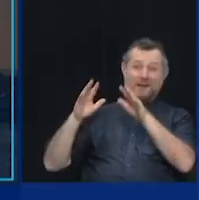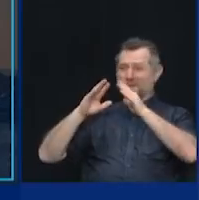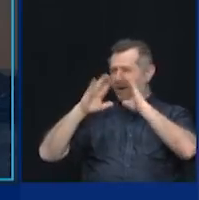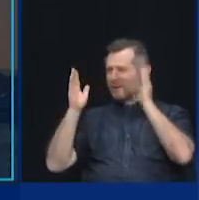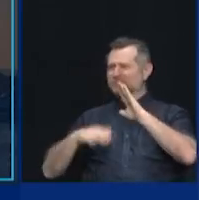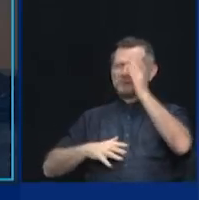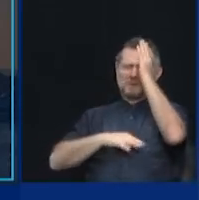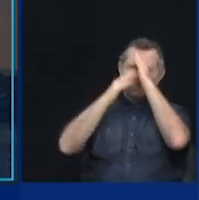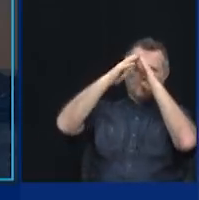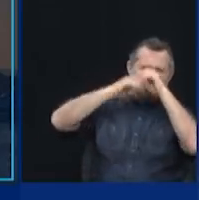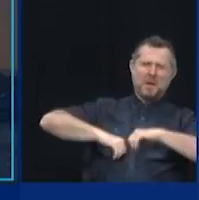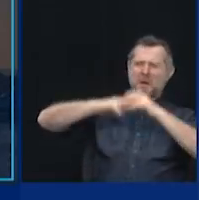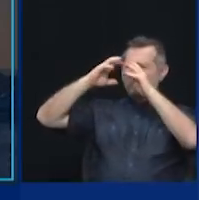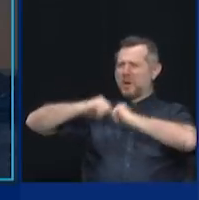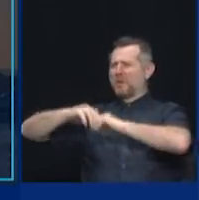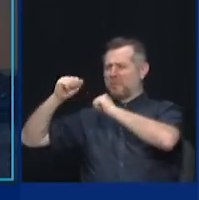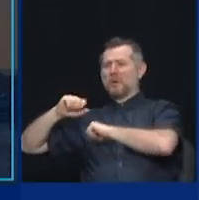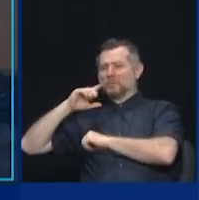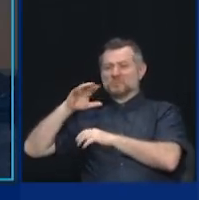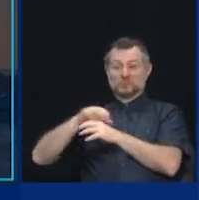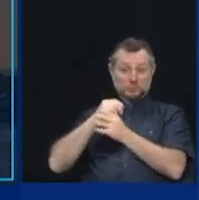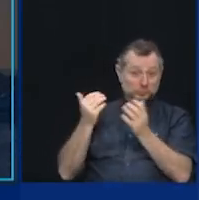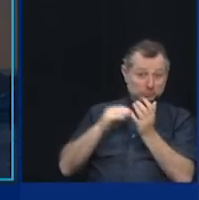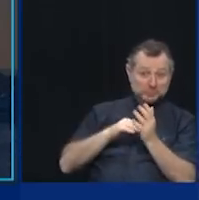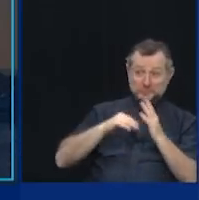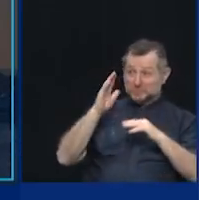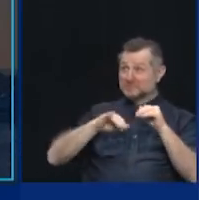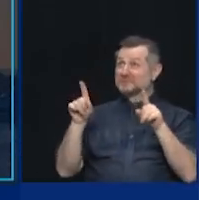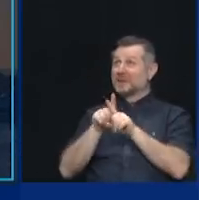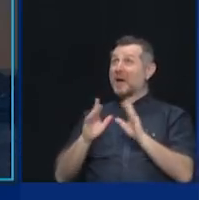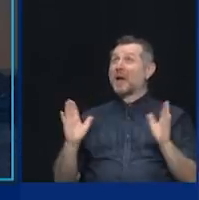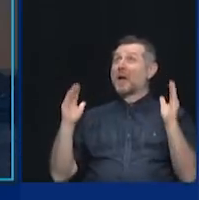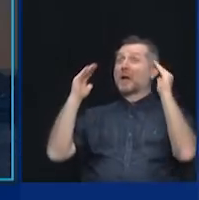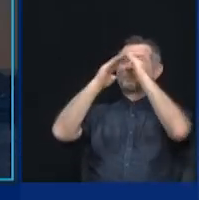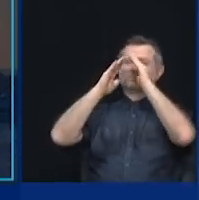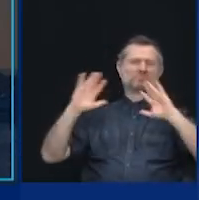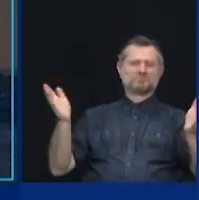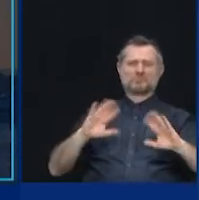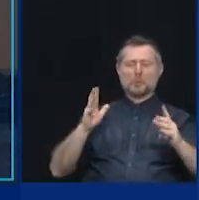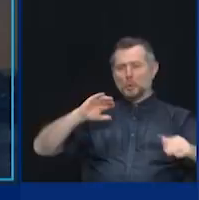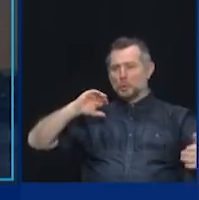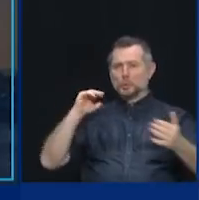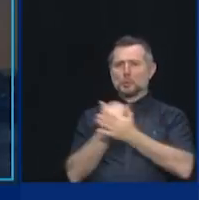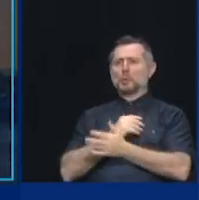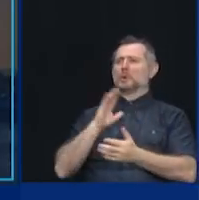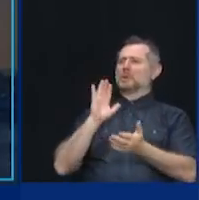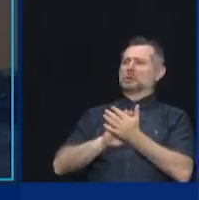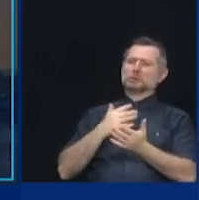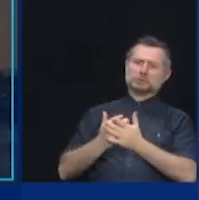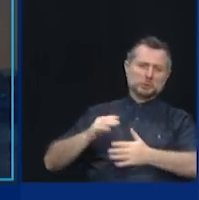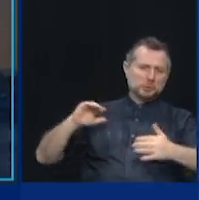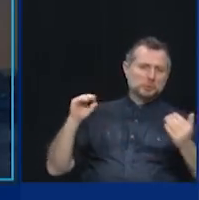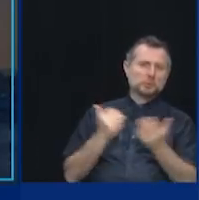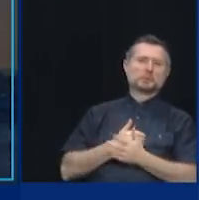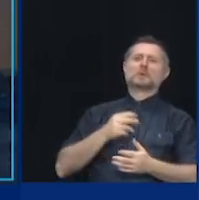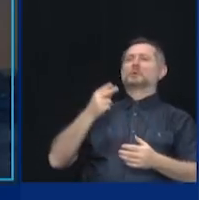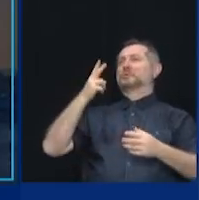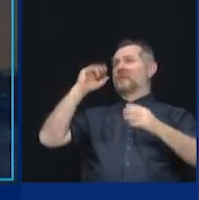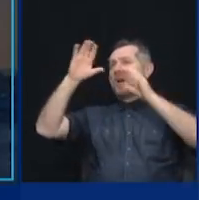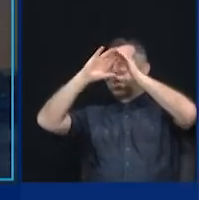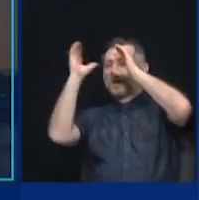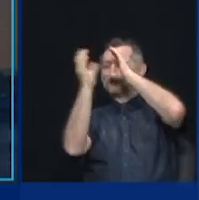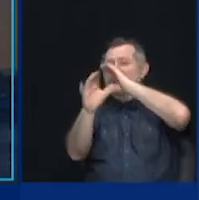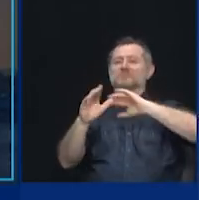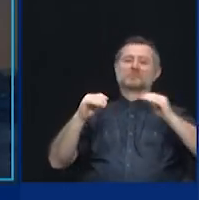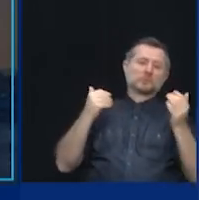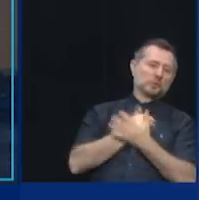was. You put in a better kitchen. You put in a better bathroom. You put in a better heating system. You put in solar